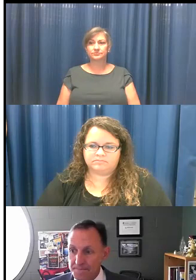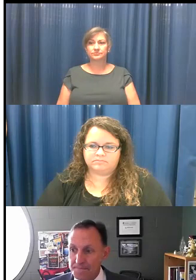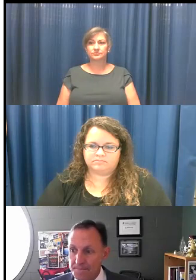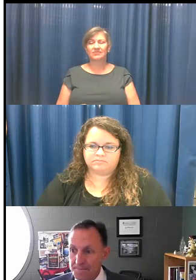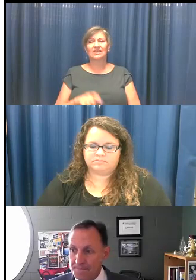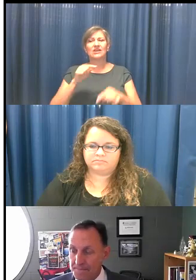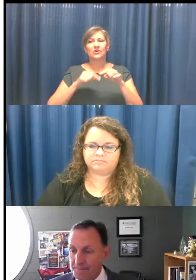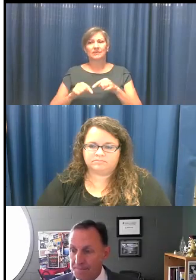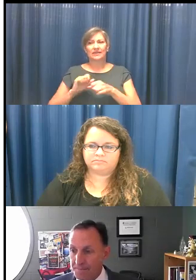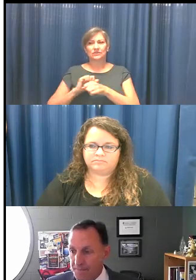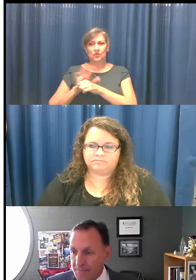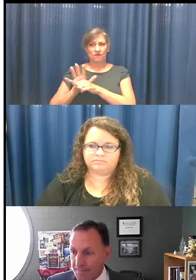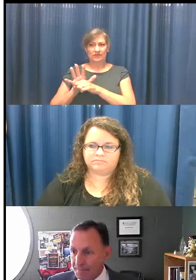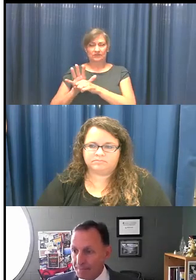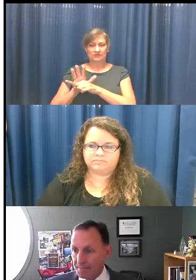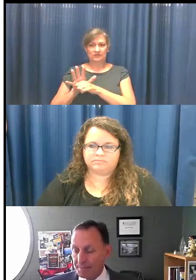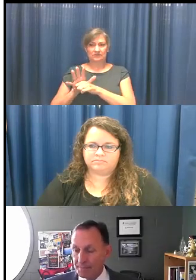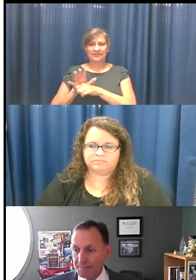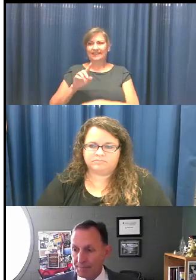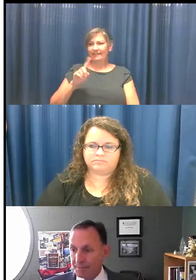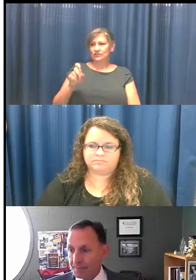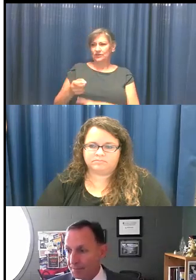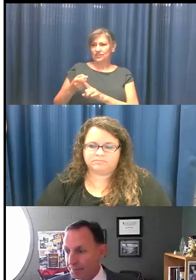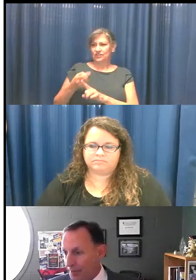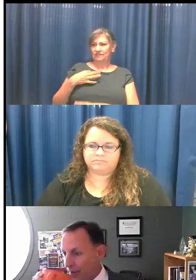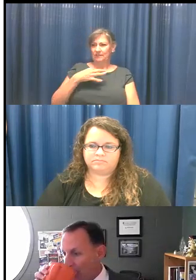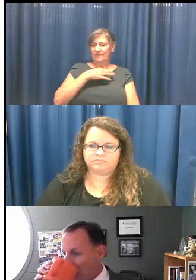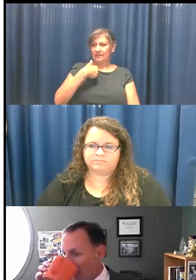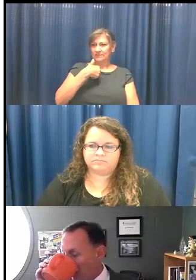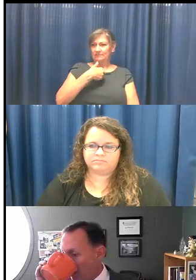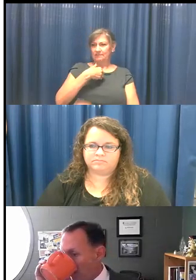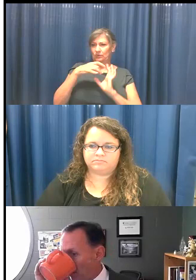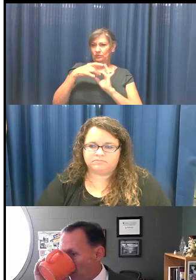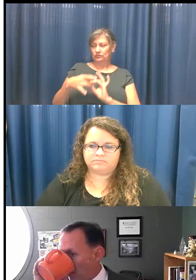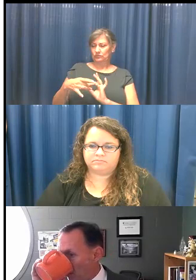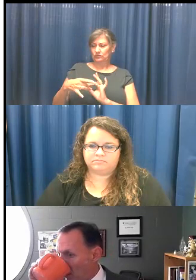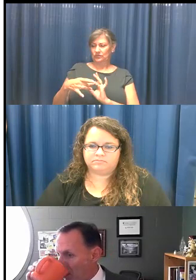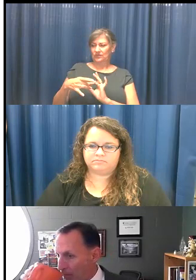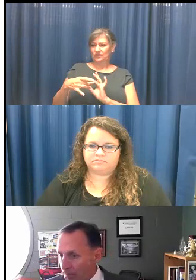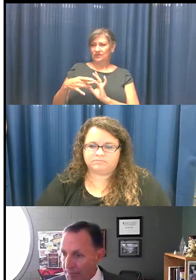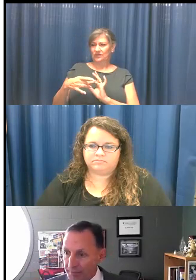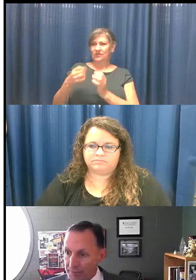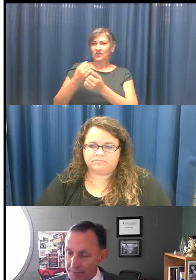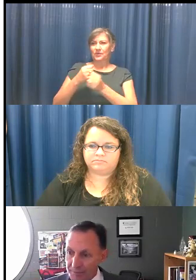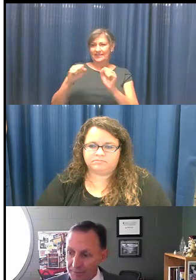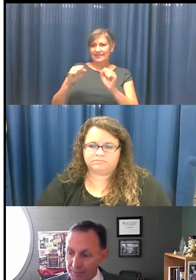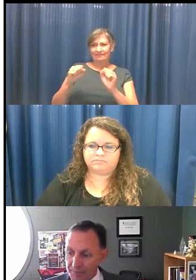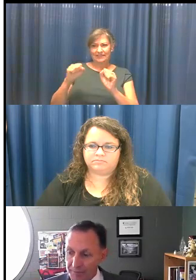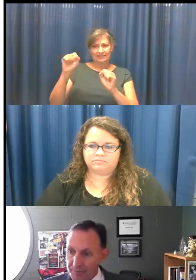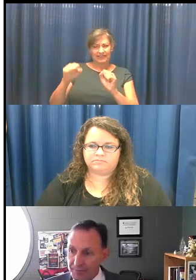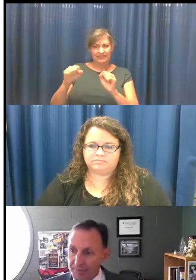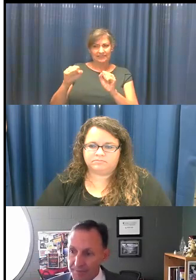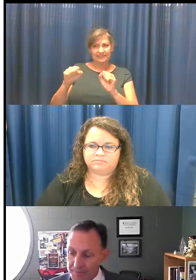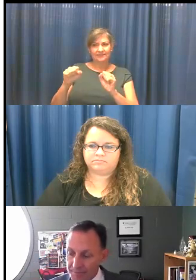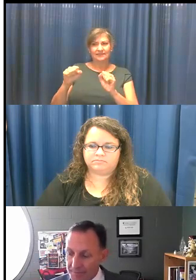Going back to COVID, there was a question from a faculty member about, with safety in mind, is there